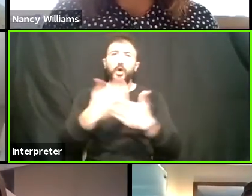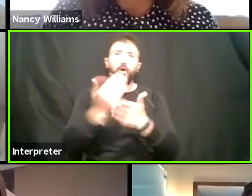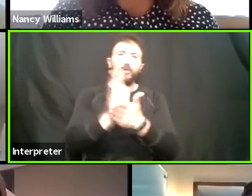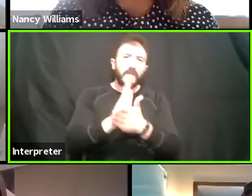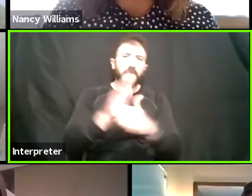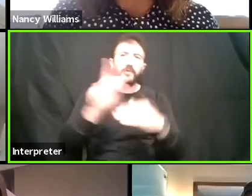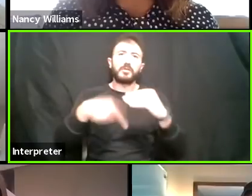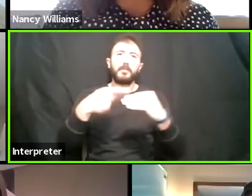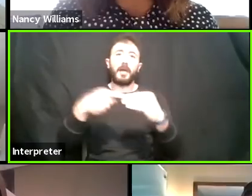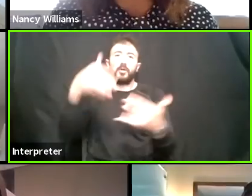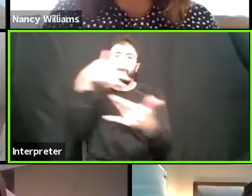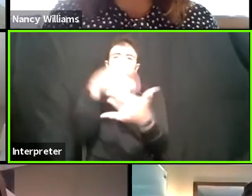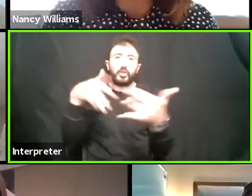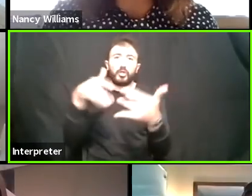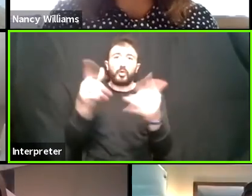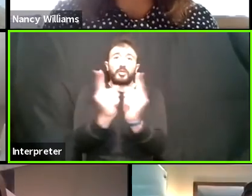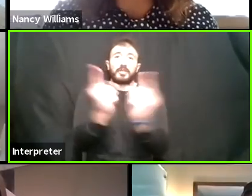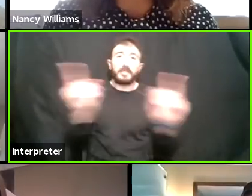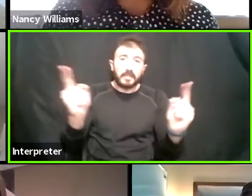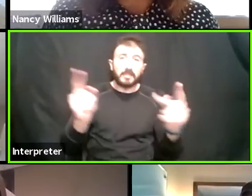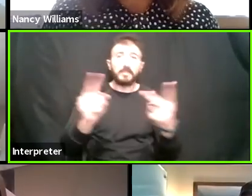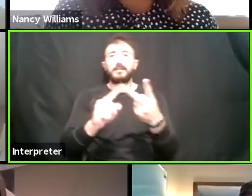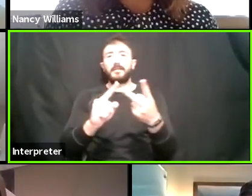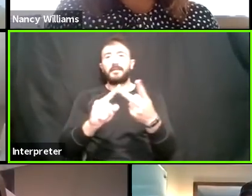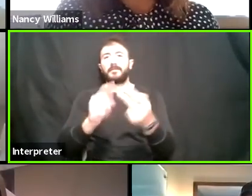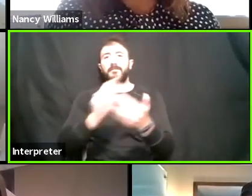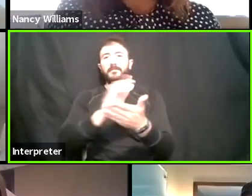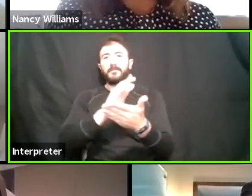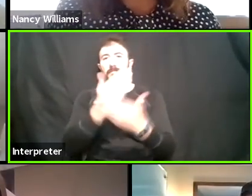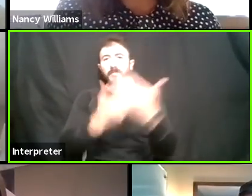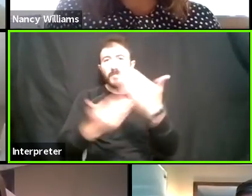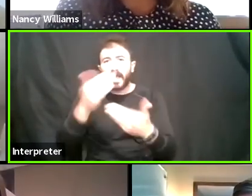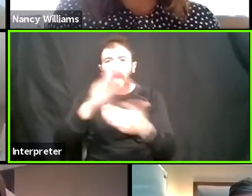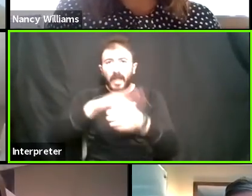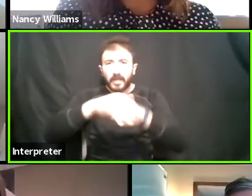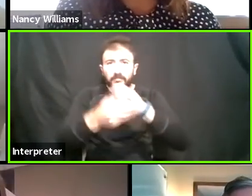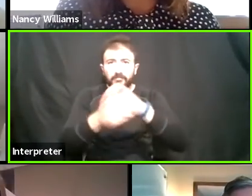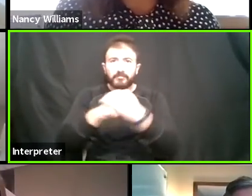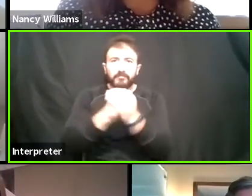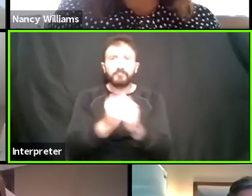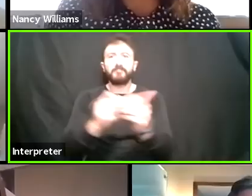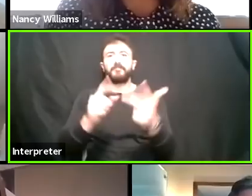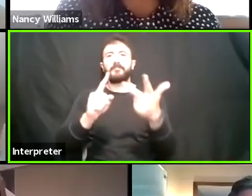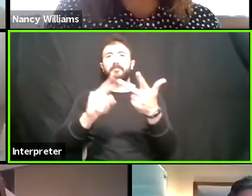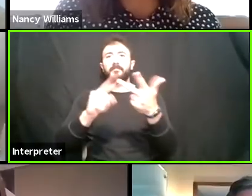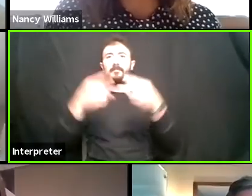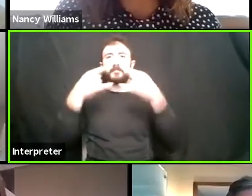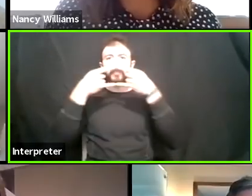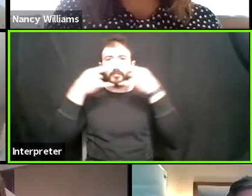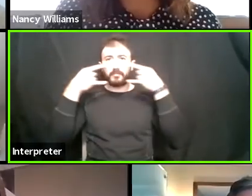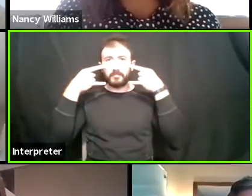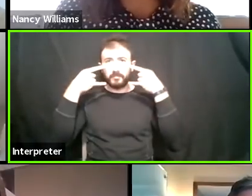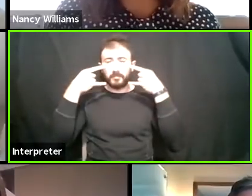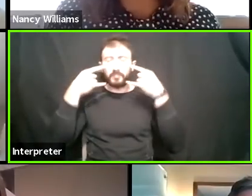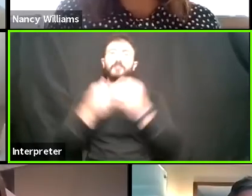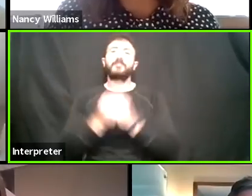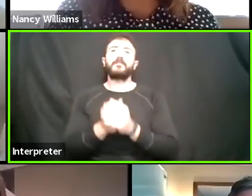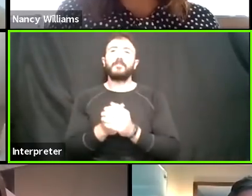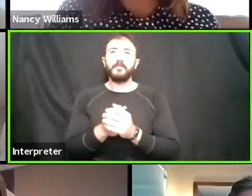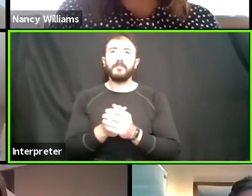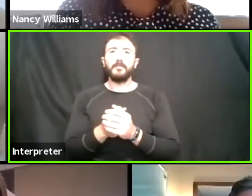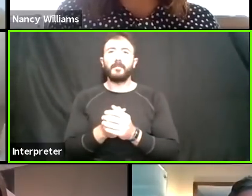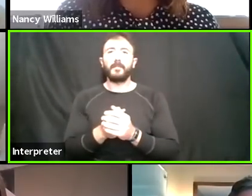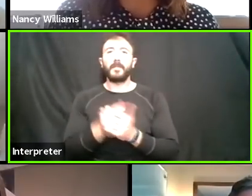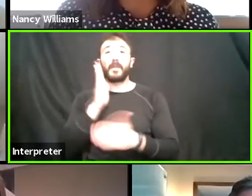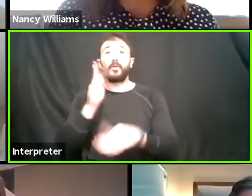washing, and then the facial coverings. And then we'll get more detailed oriented and working with our teaching and